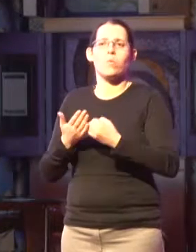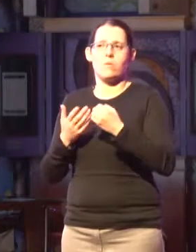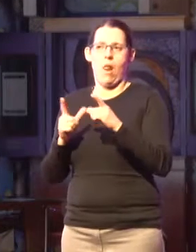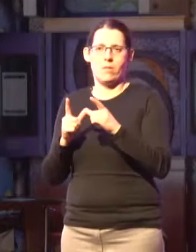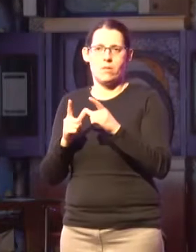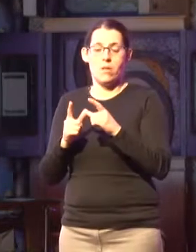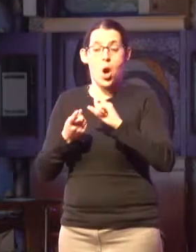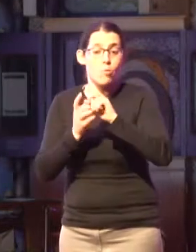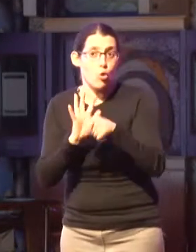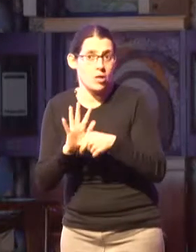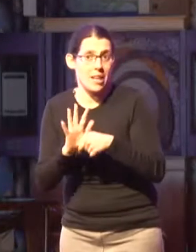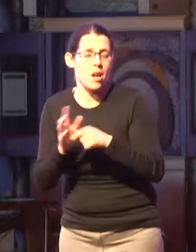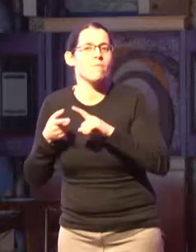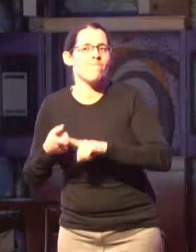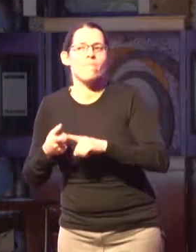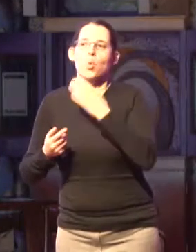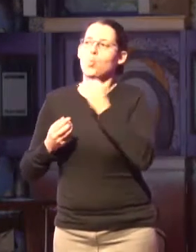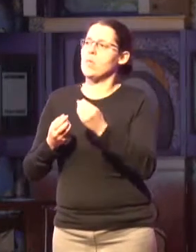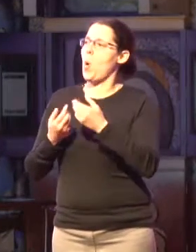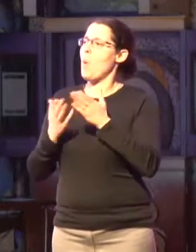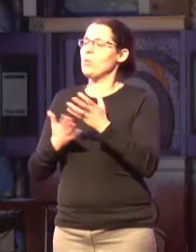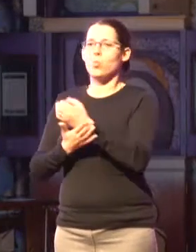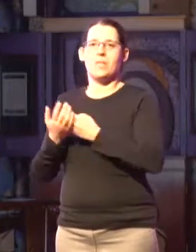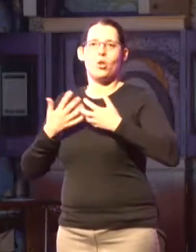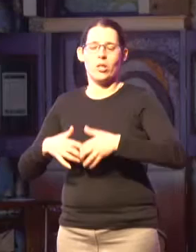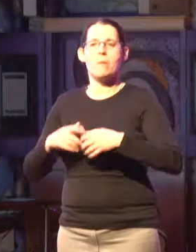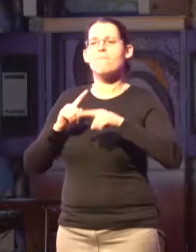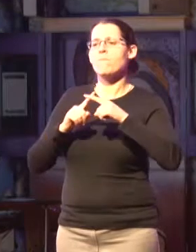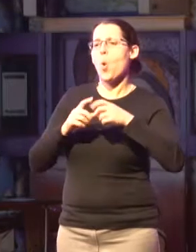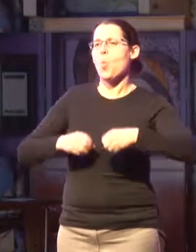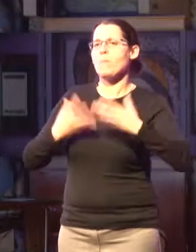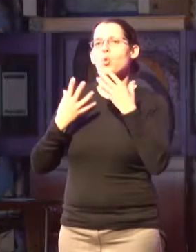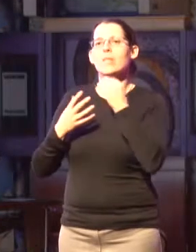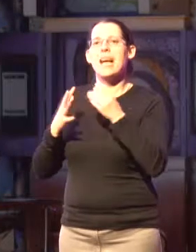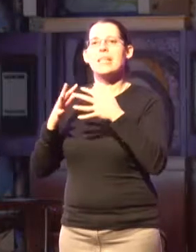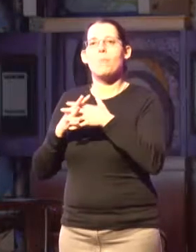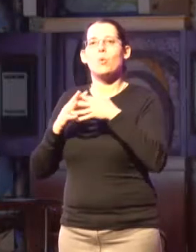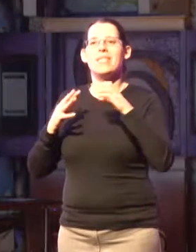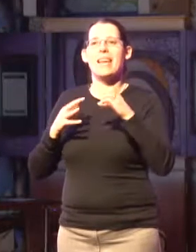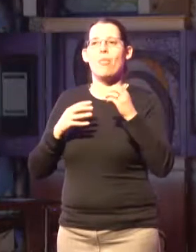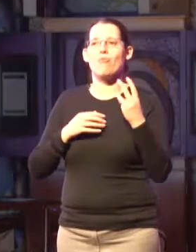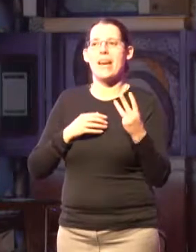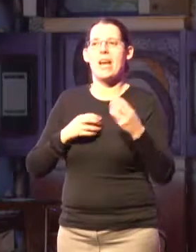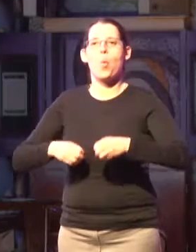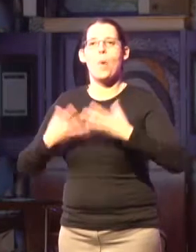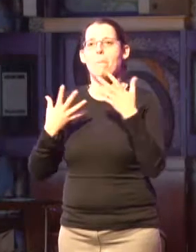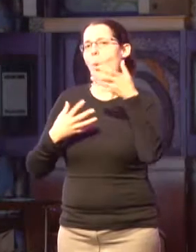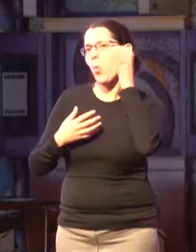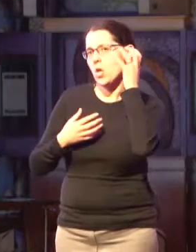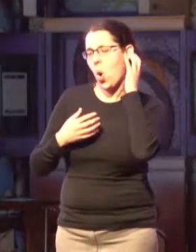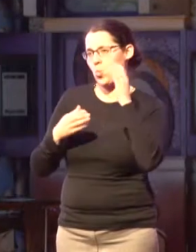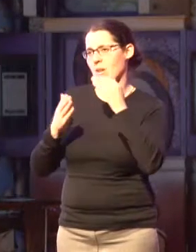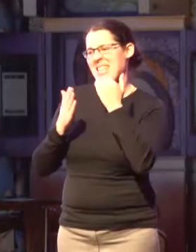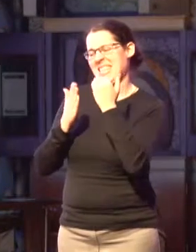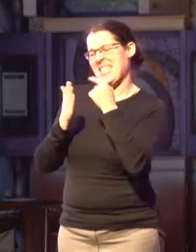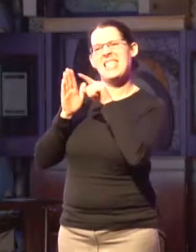itself relies on using open source technology, and the website uses the W3C web audio standard. And it's